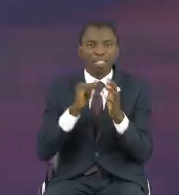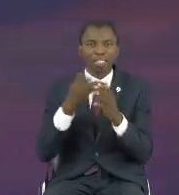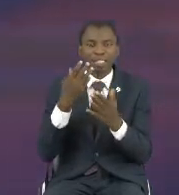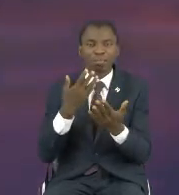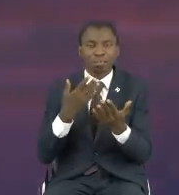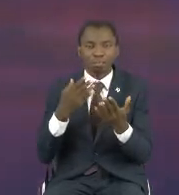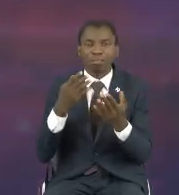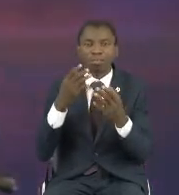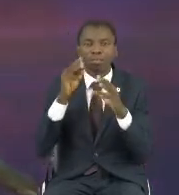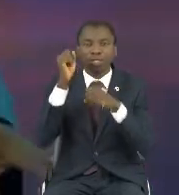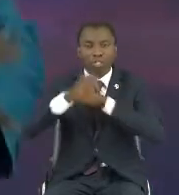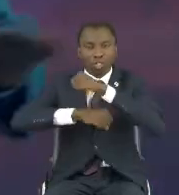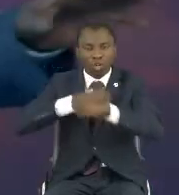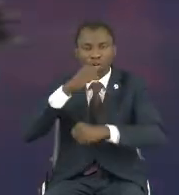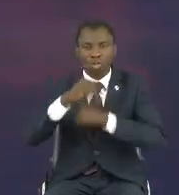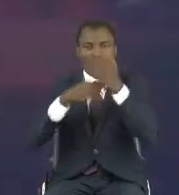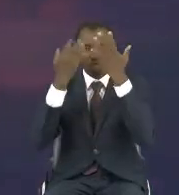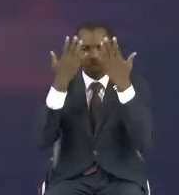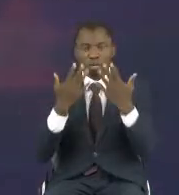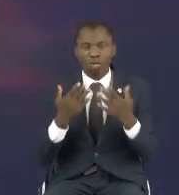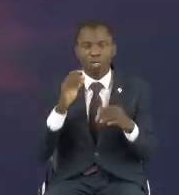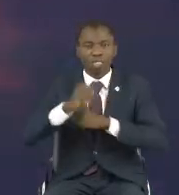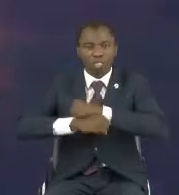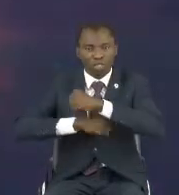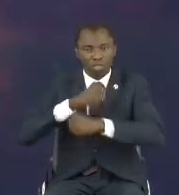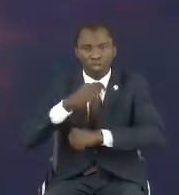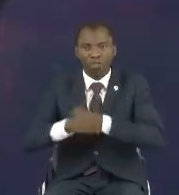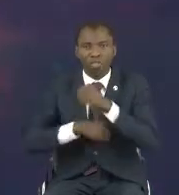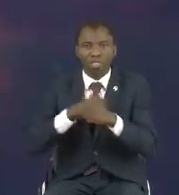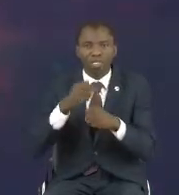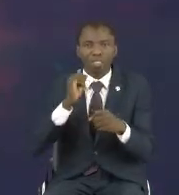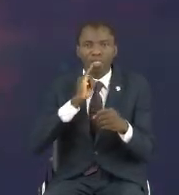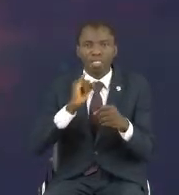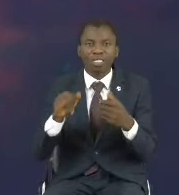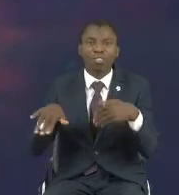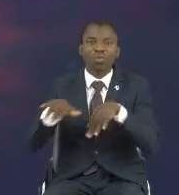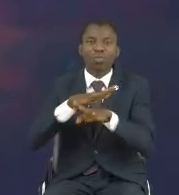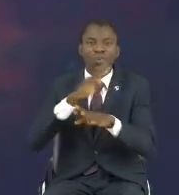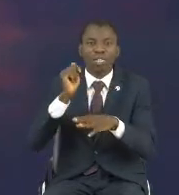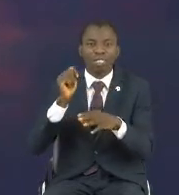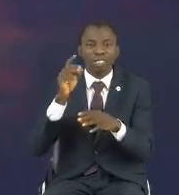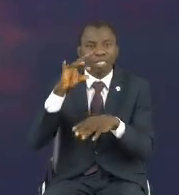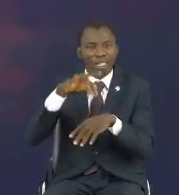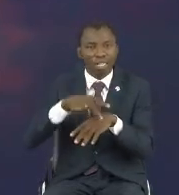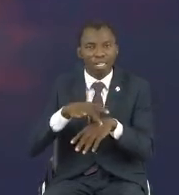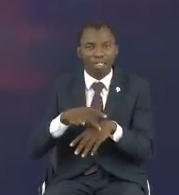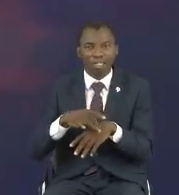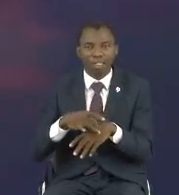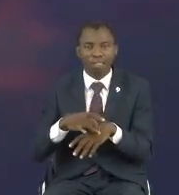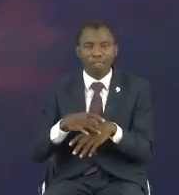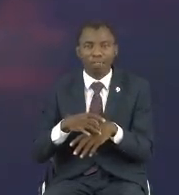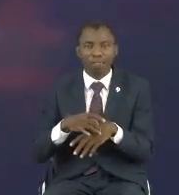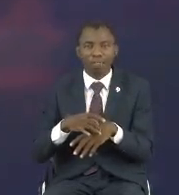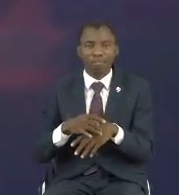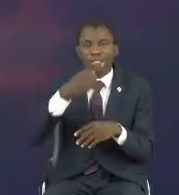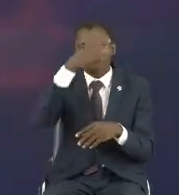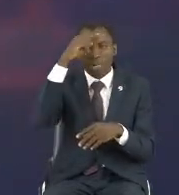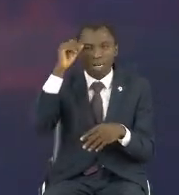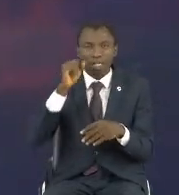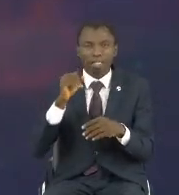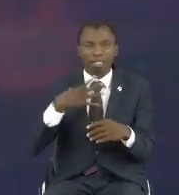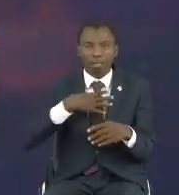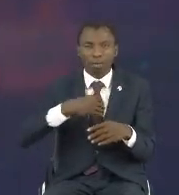the sorrow, the suffering is all over the earth. The black, the